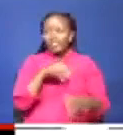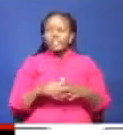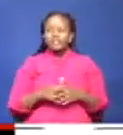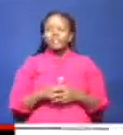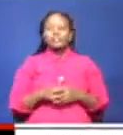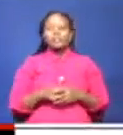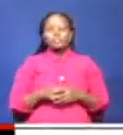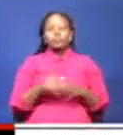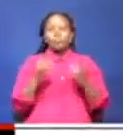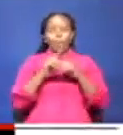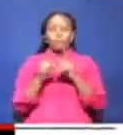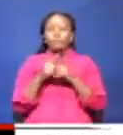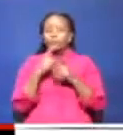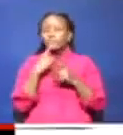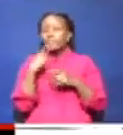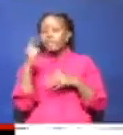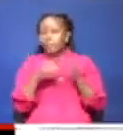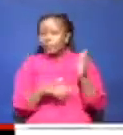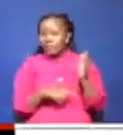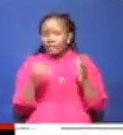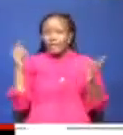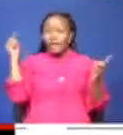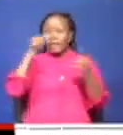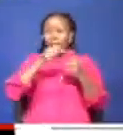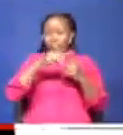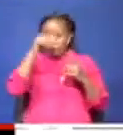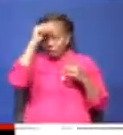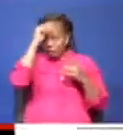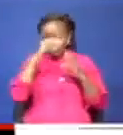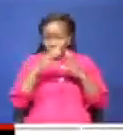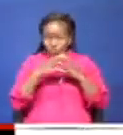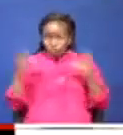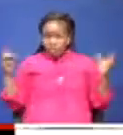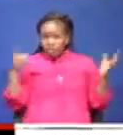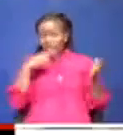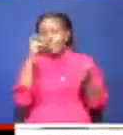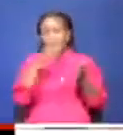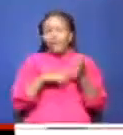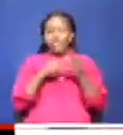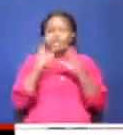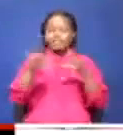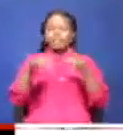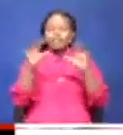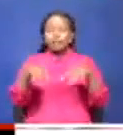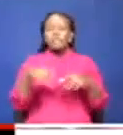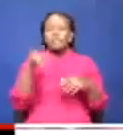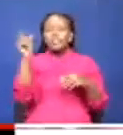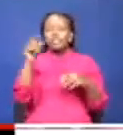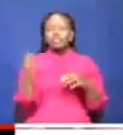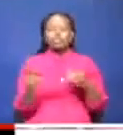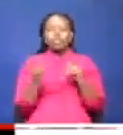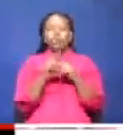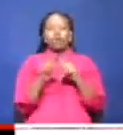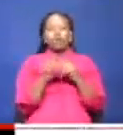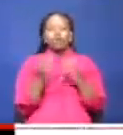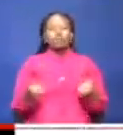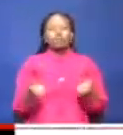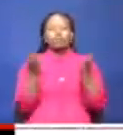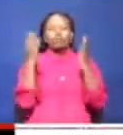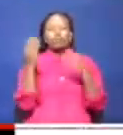He said the Azimio administration will expand the rice irrigation scheme in the region, as well as improve infrastructural